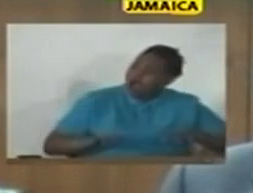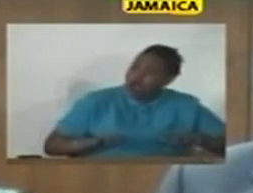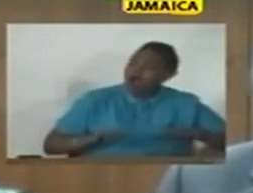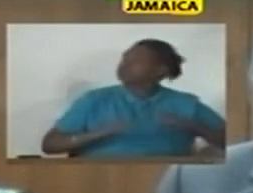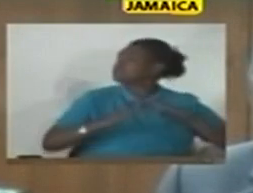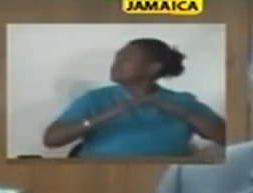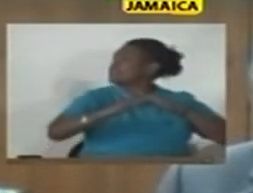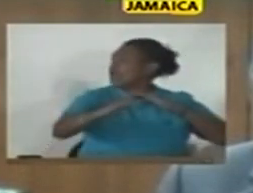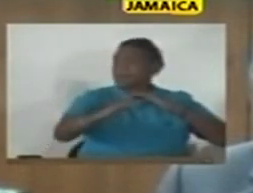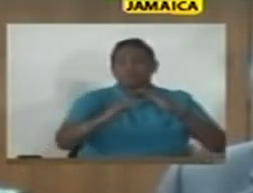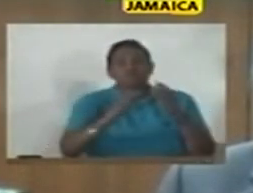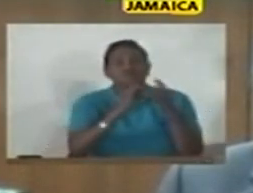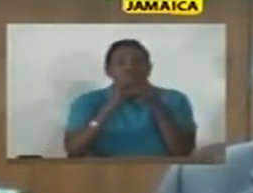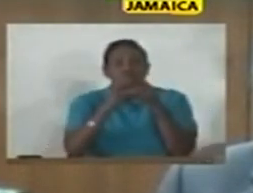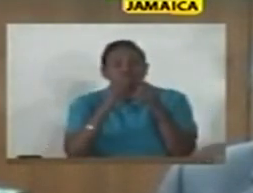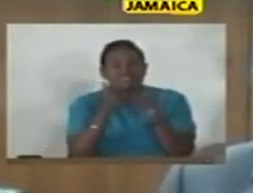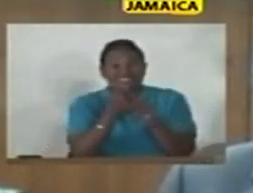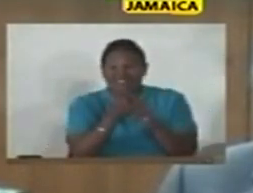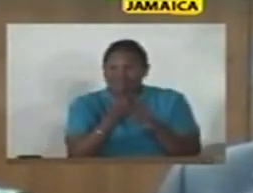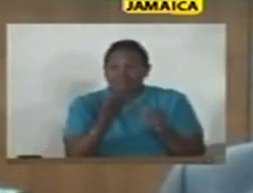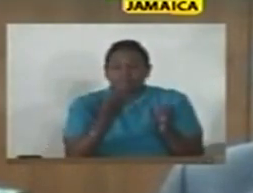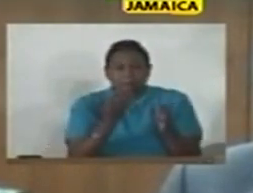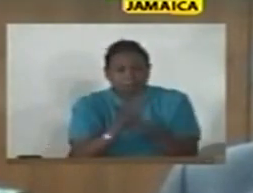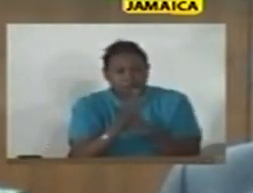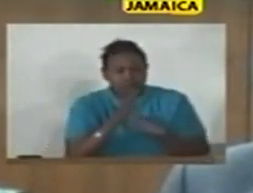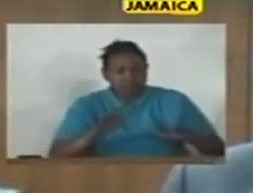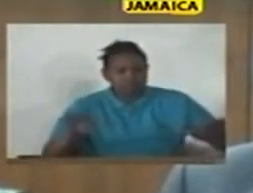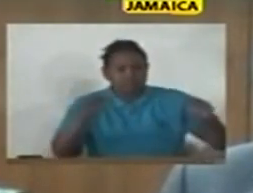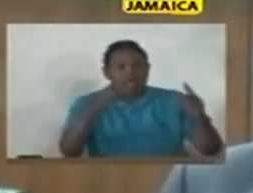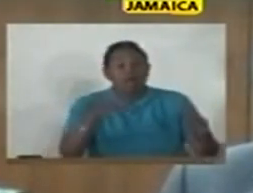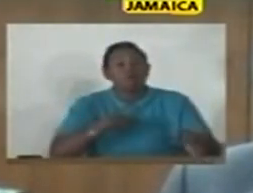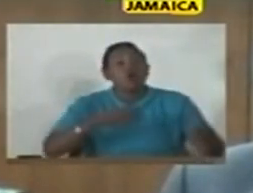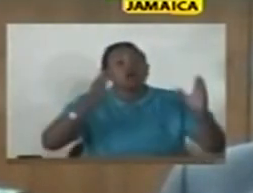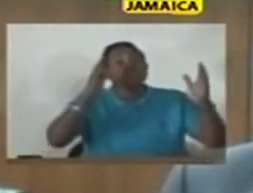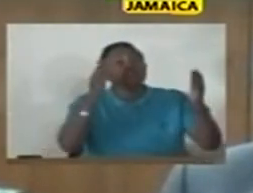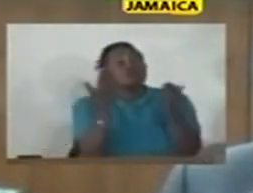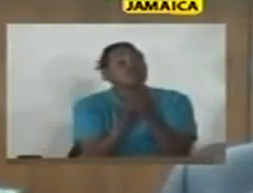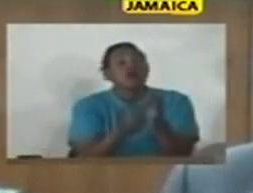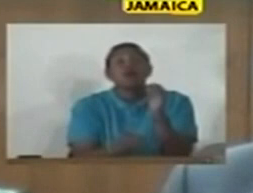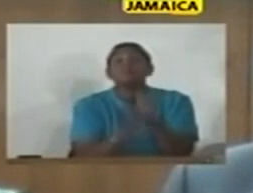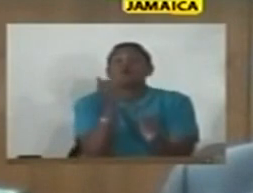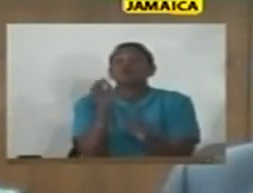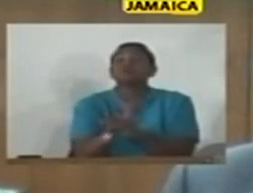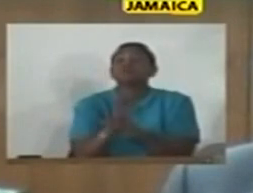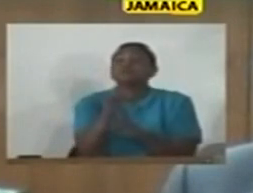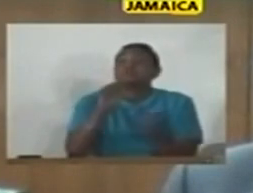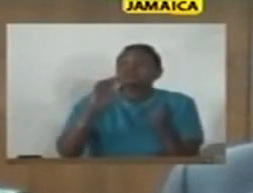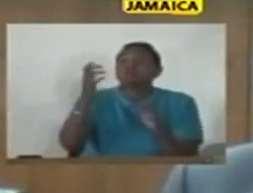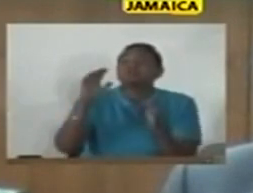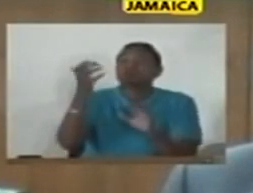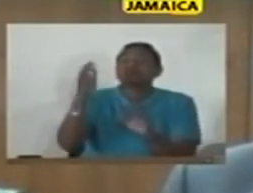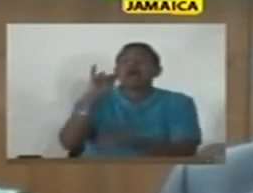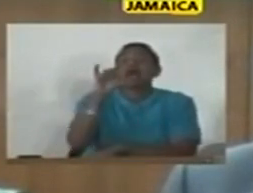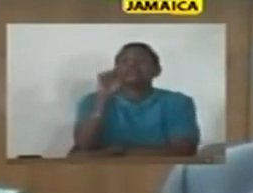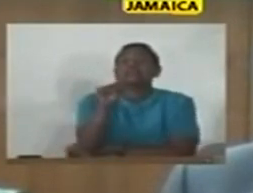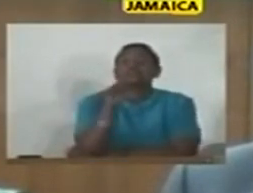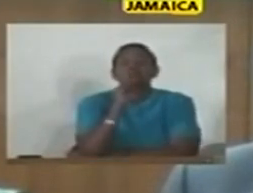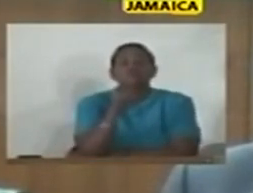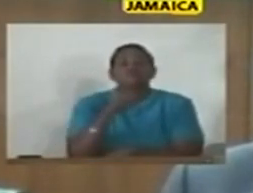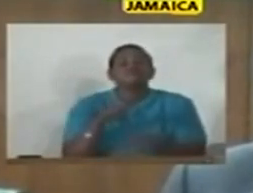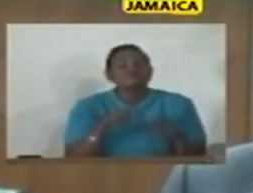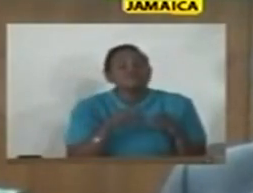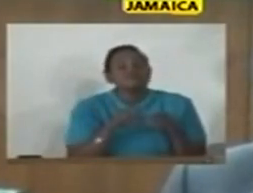industrial relations climate. I would like to bring to your attention the fact that currently most industrial disputes relate to the termination